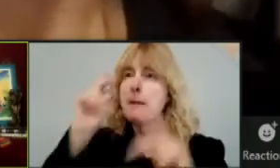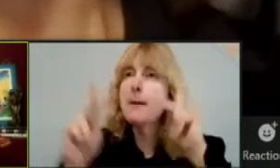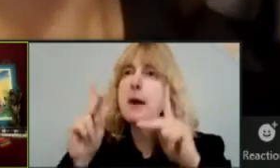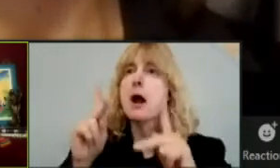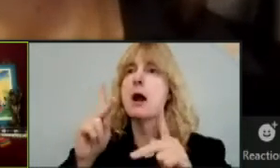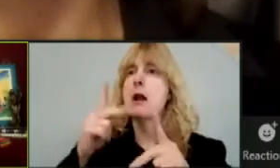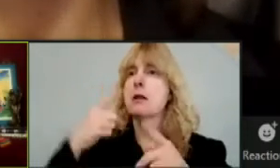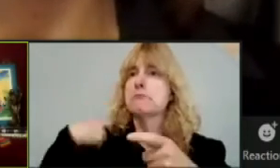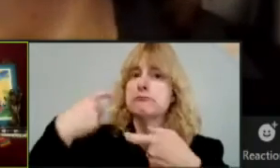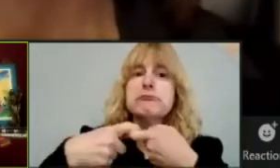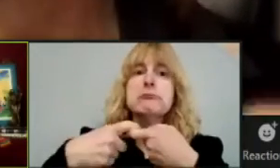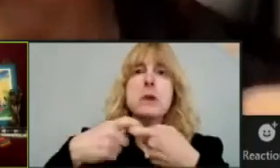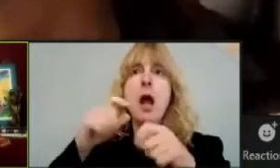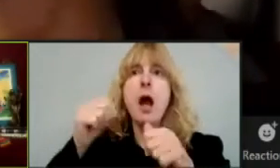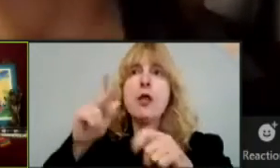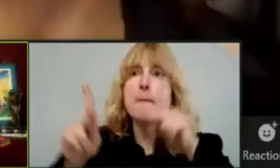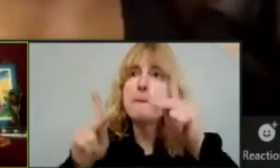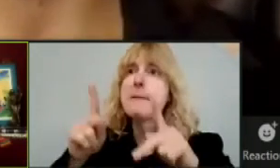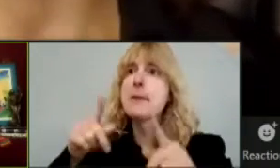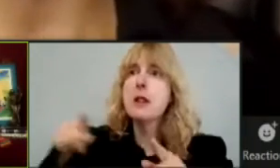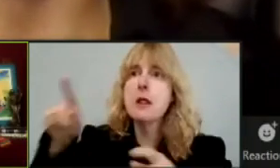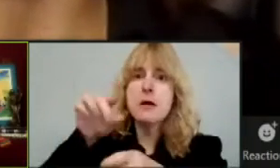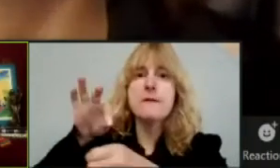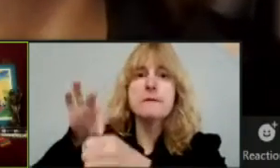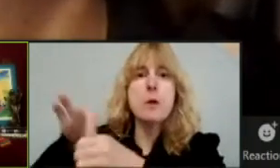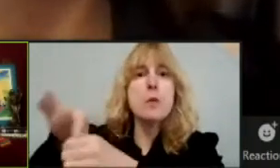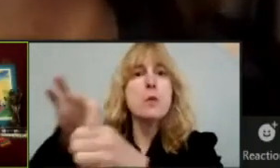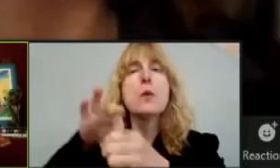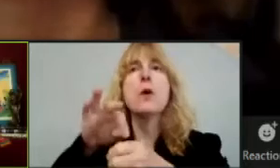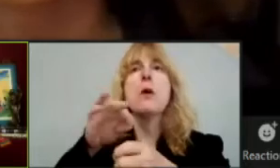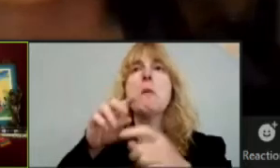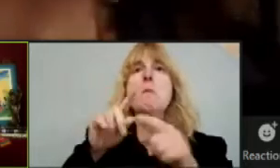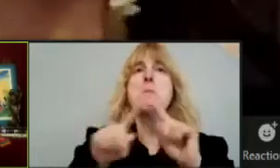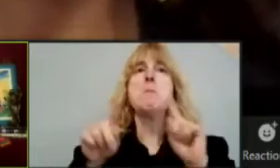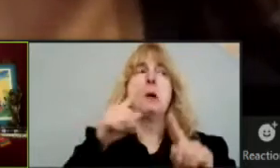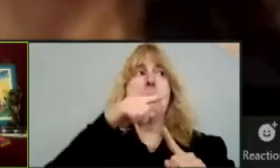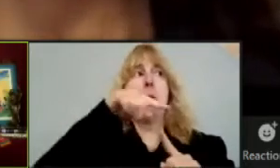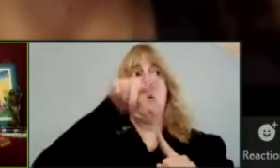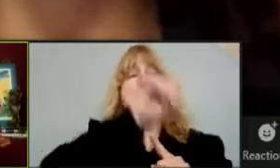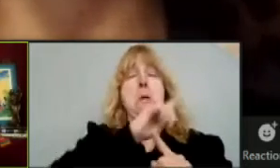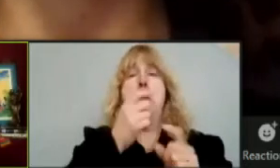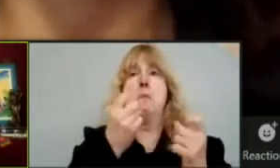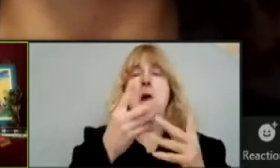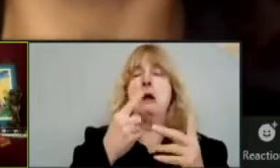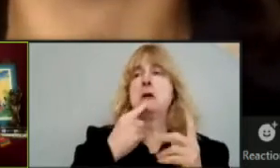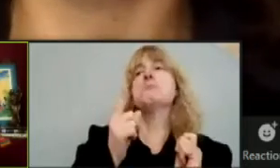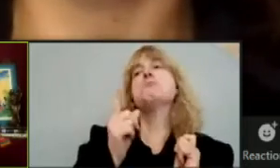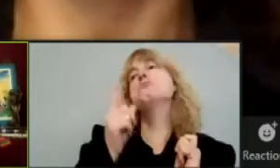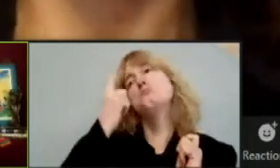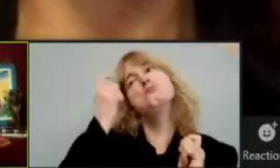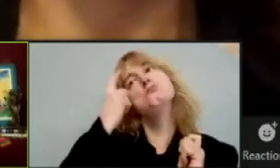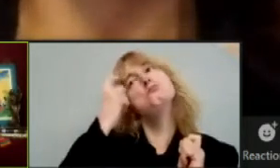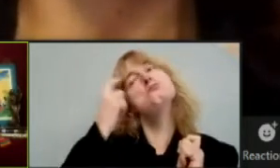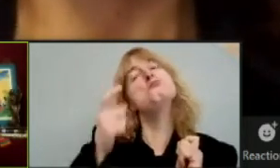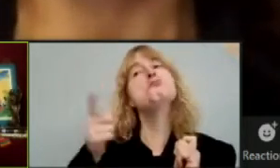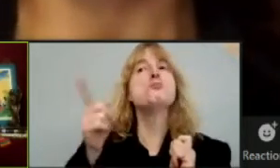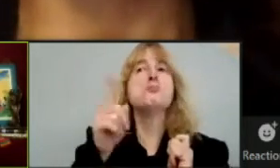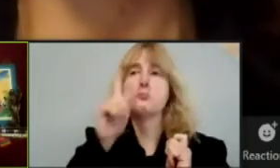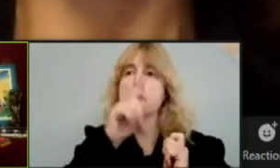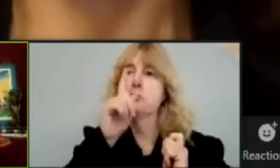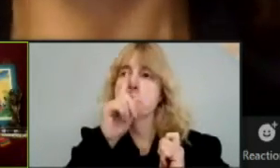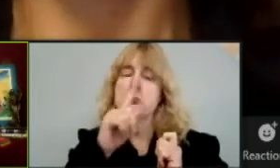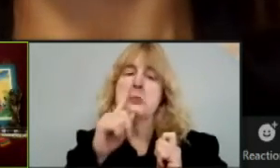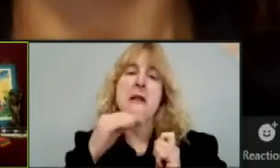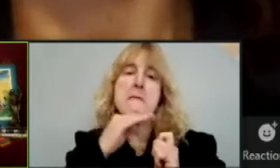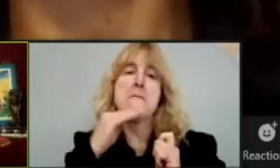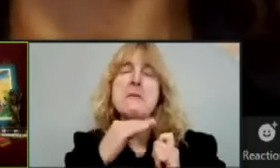other marginalized communities are always the ones that are called into question. And in our own state legislature, in our own